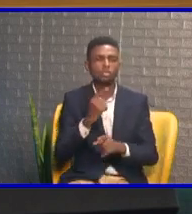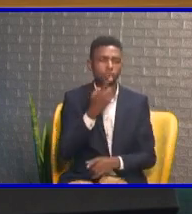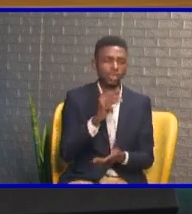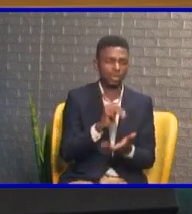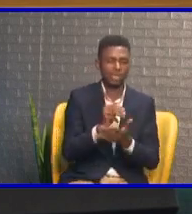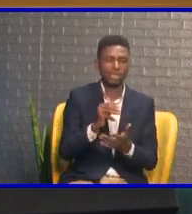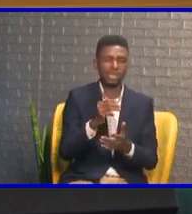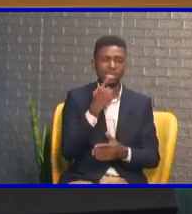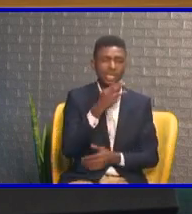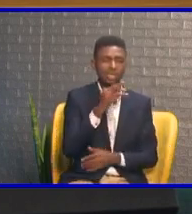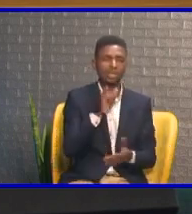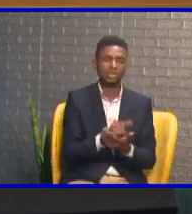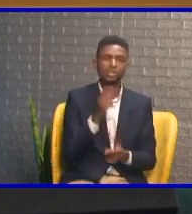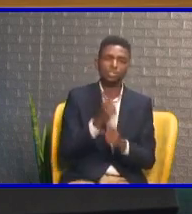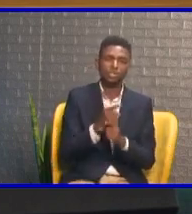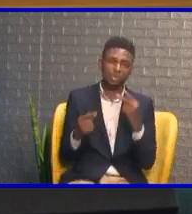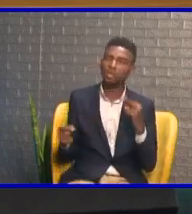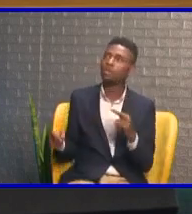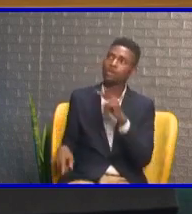hear somebody shout, "Aah!"